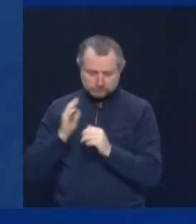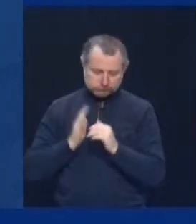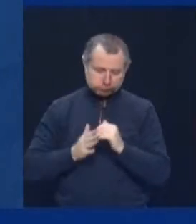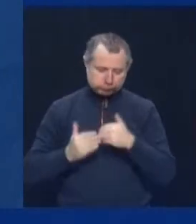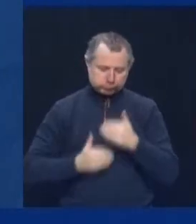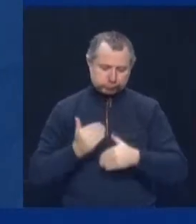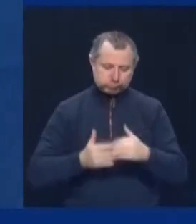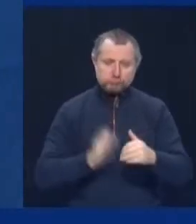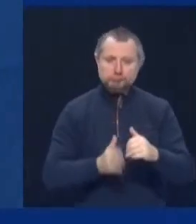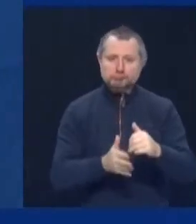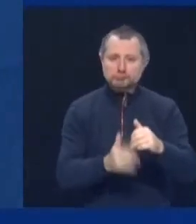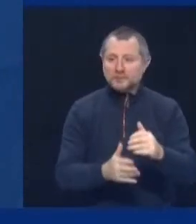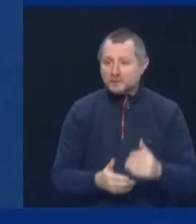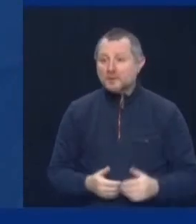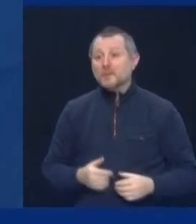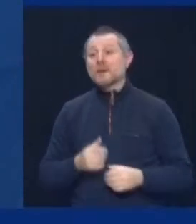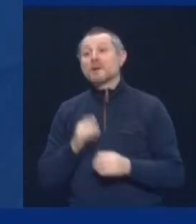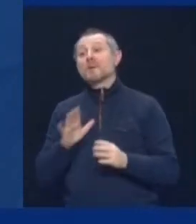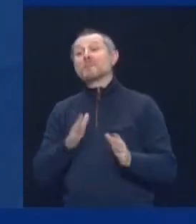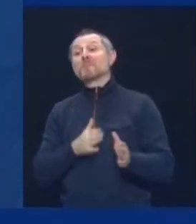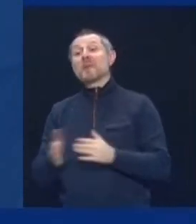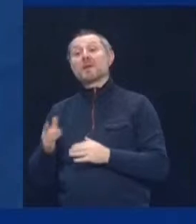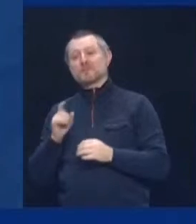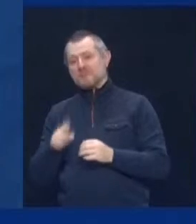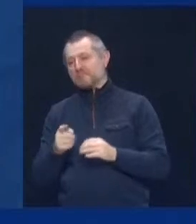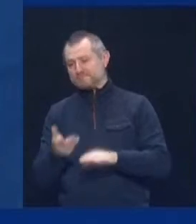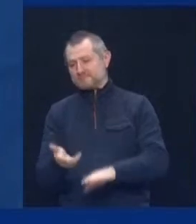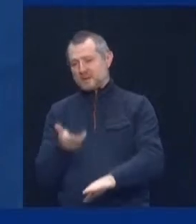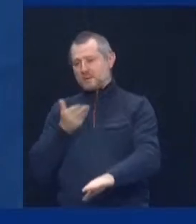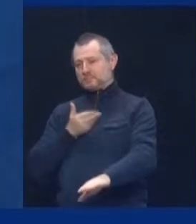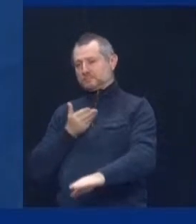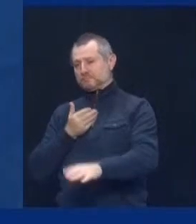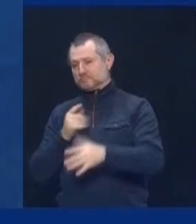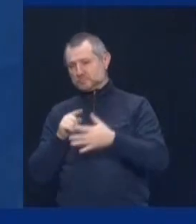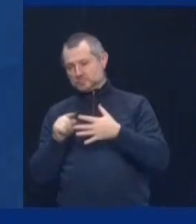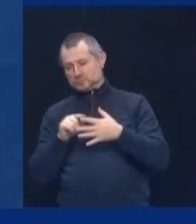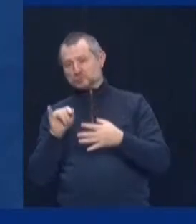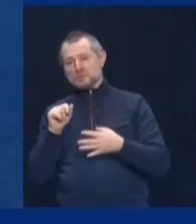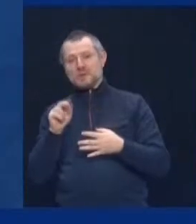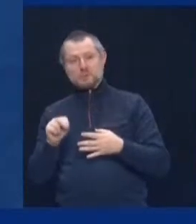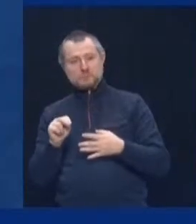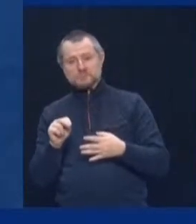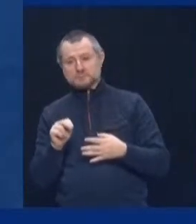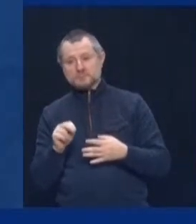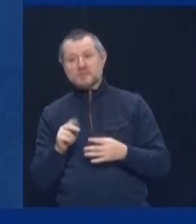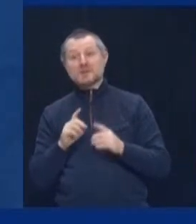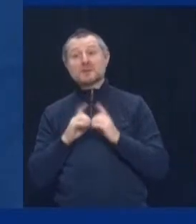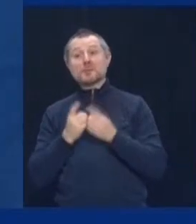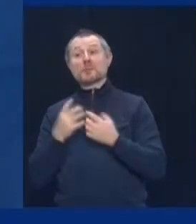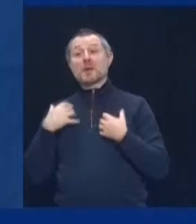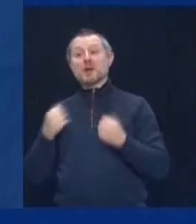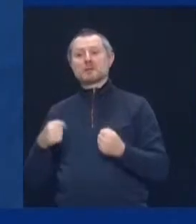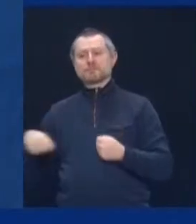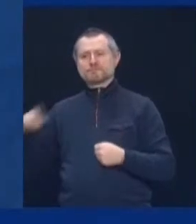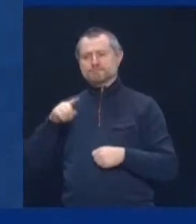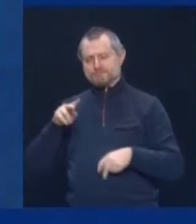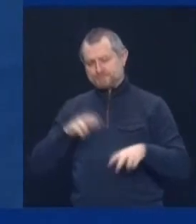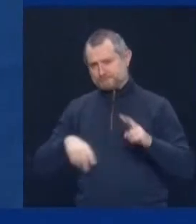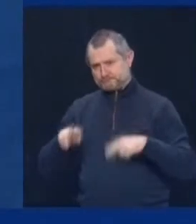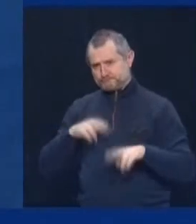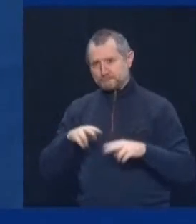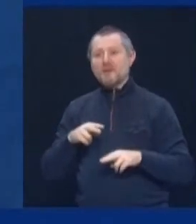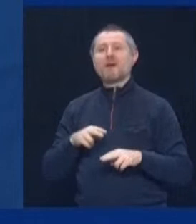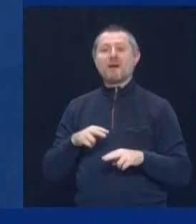their plans the first week of January. The Department of Health will go through them. We want to be